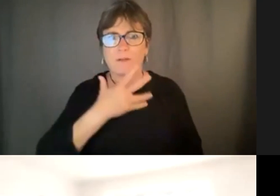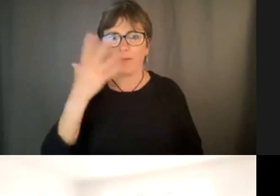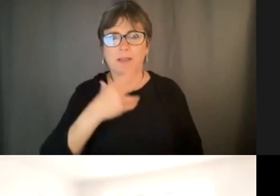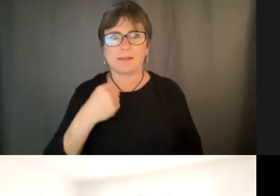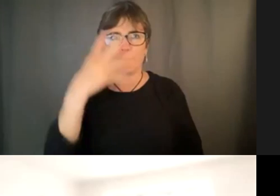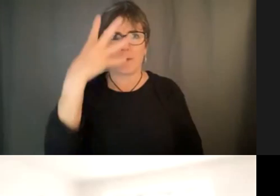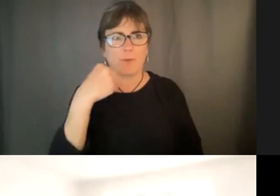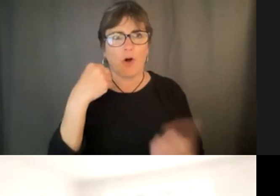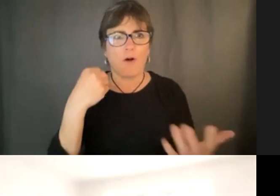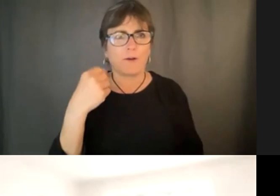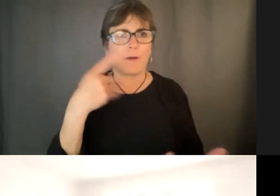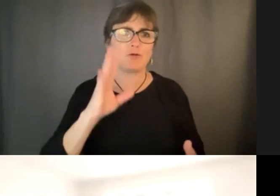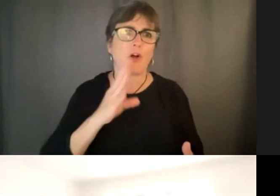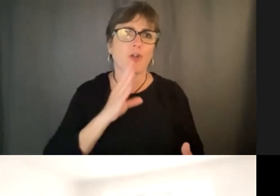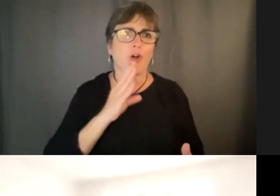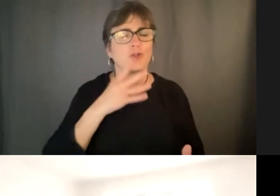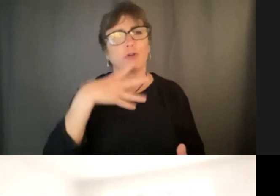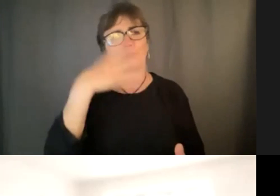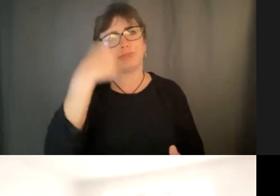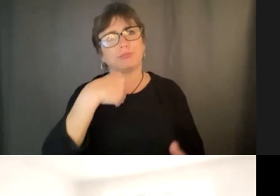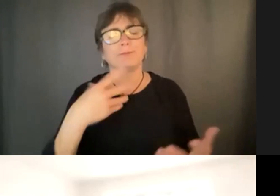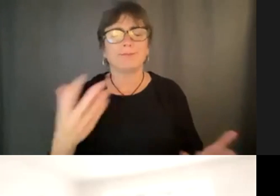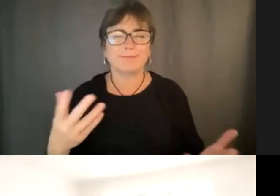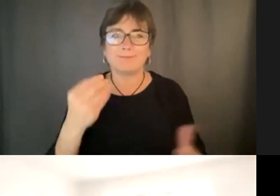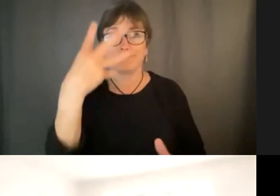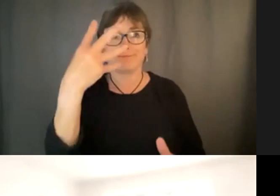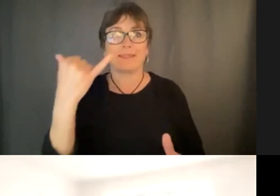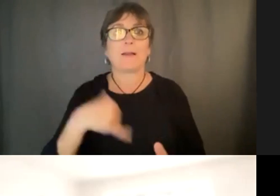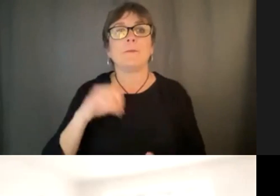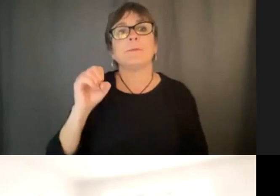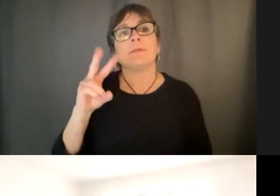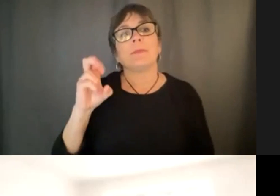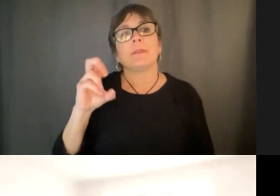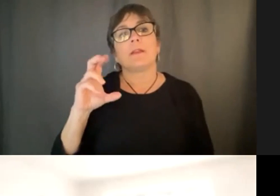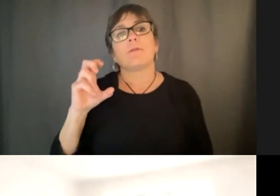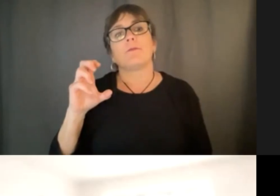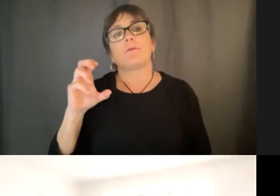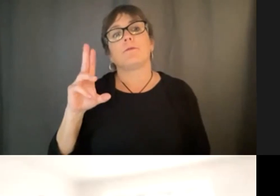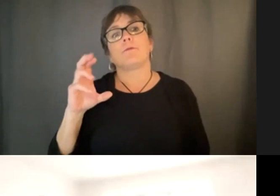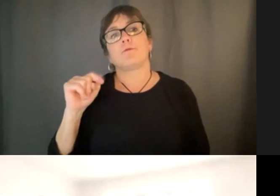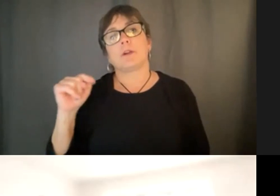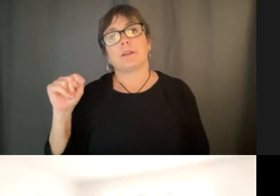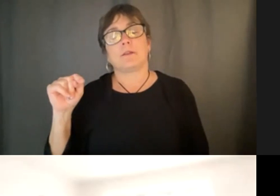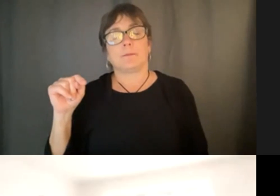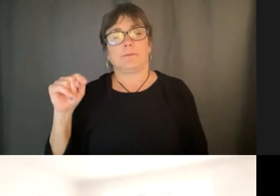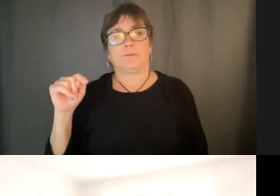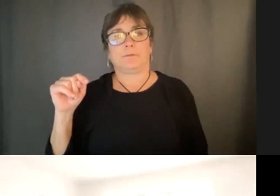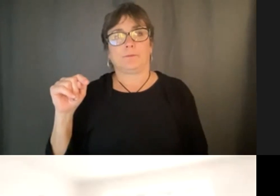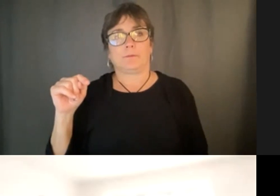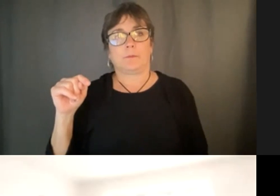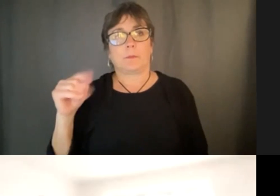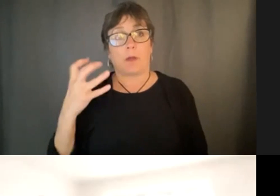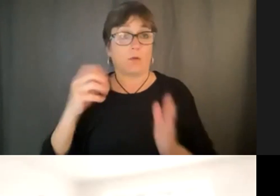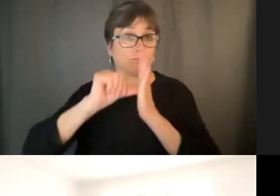I, well, because I think I can't express enough how, while we're talking